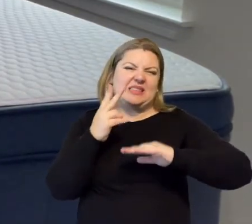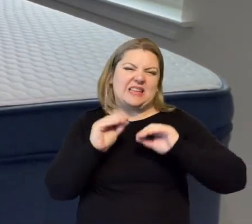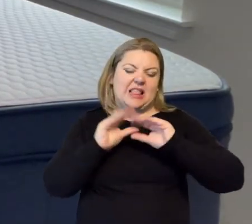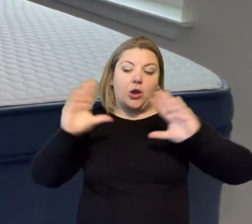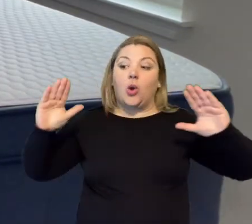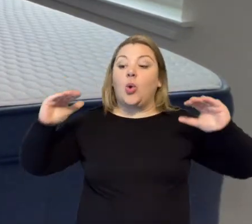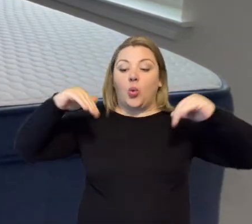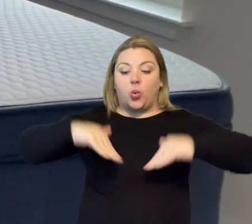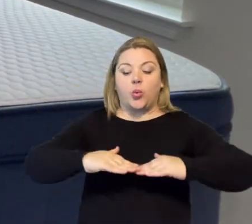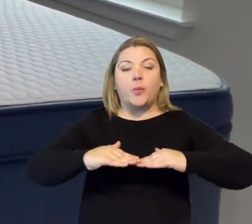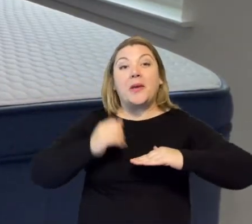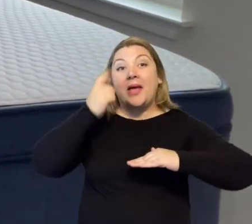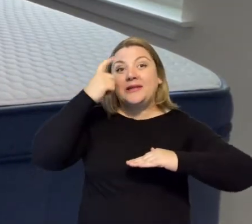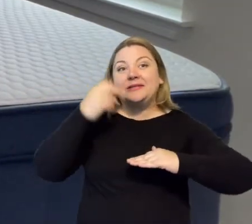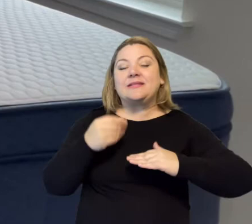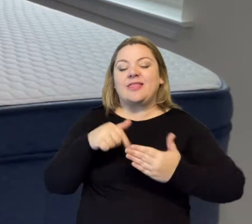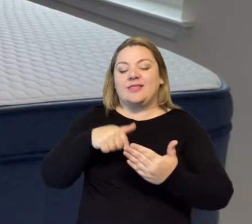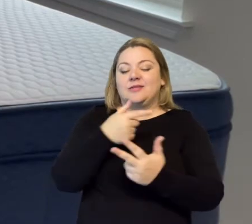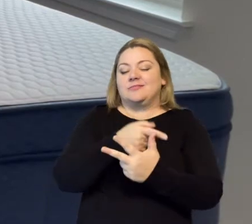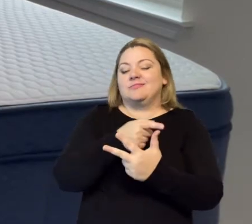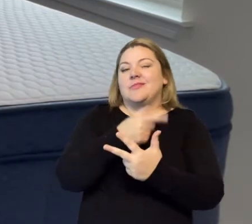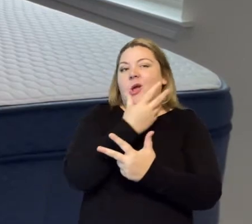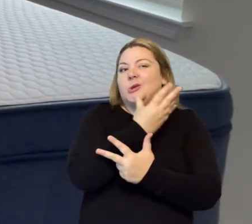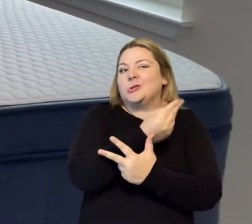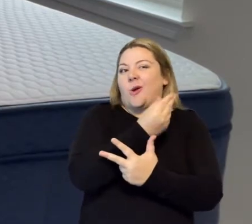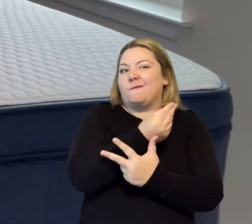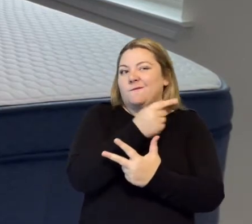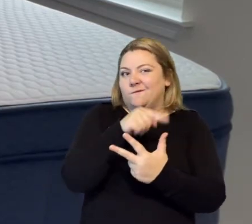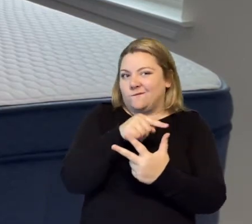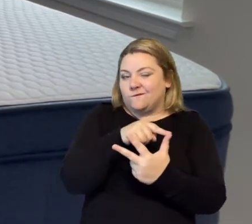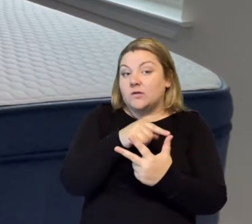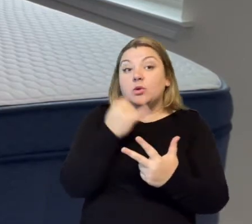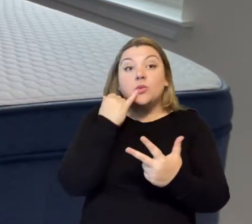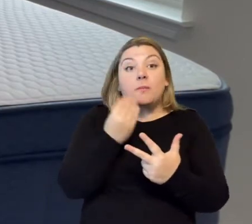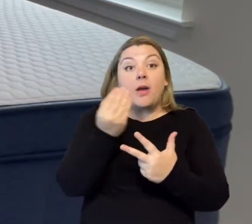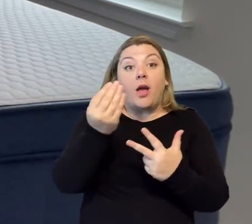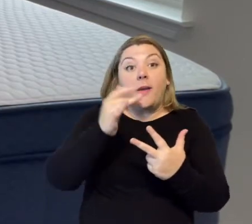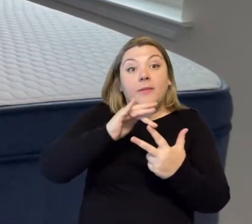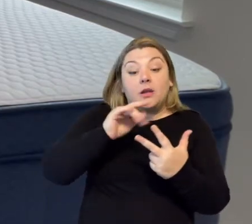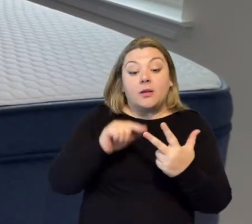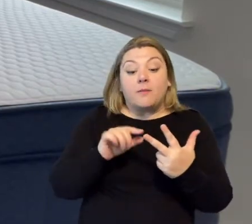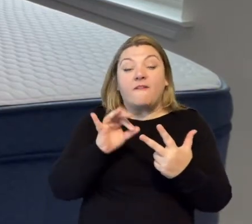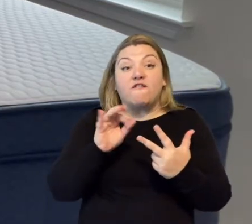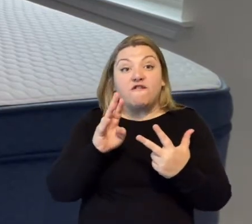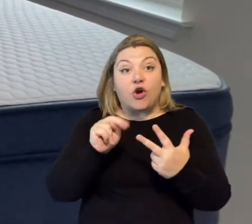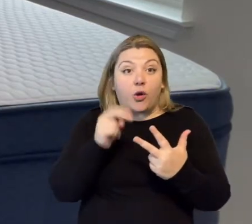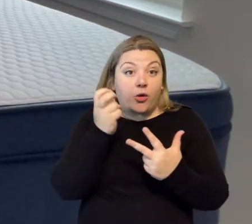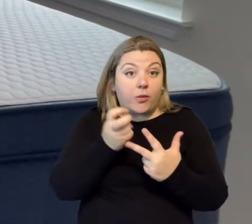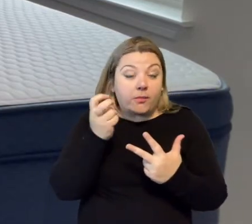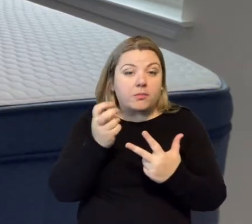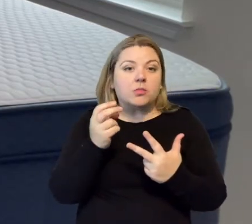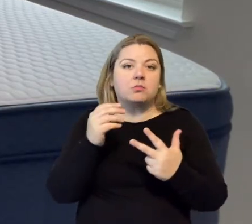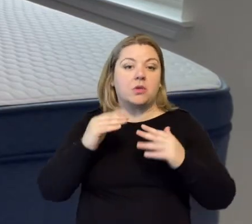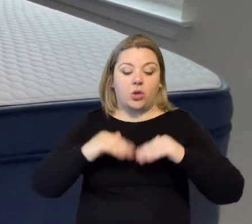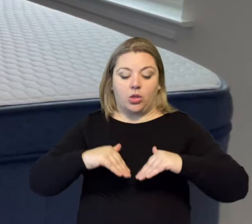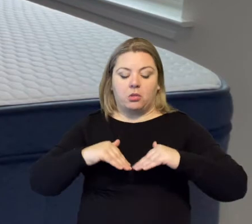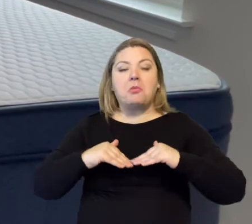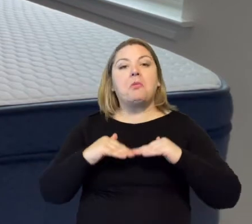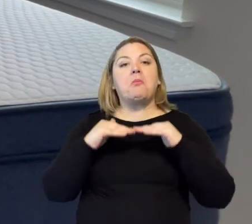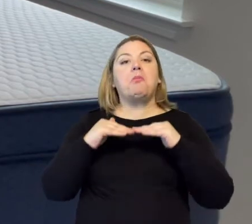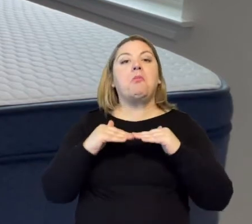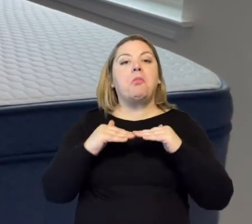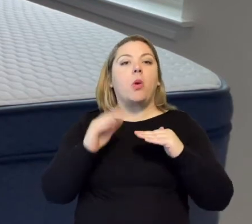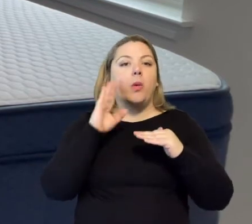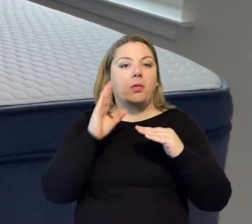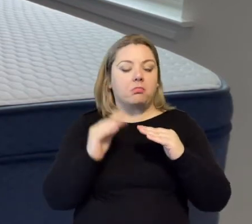soft version of this mattress. If you do opt for the medium or the firm, you're gonna have a little more support there. But when you're laying on the side of the